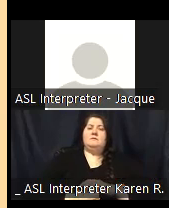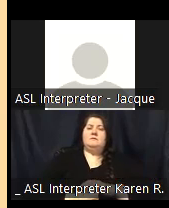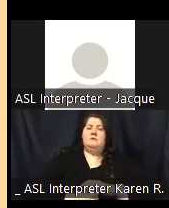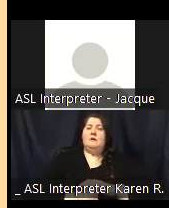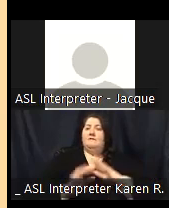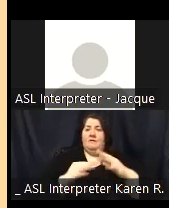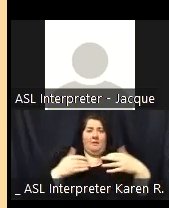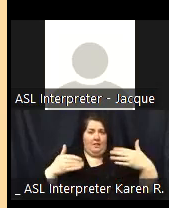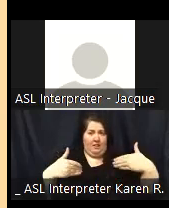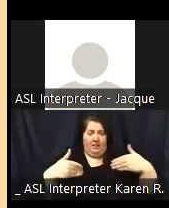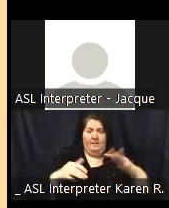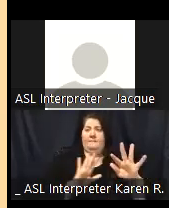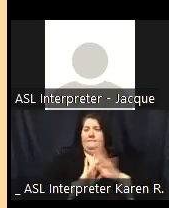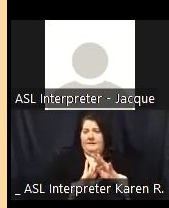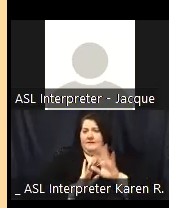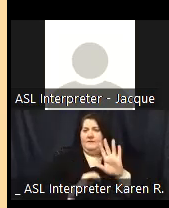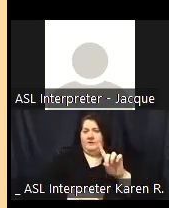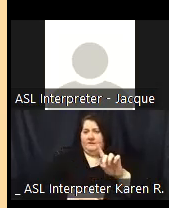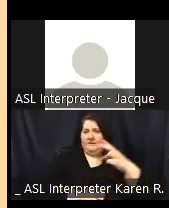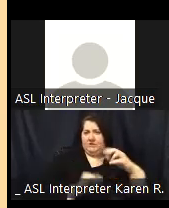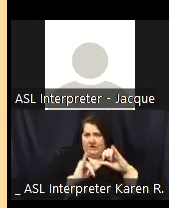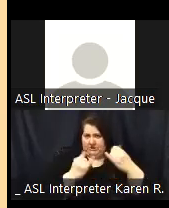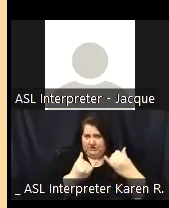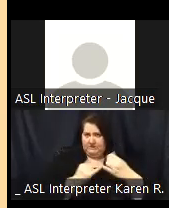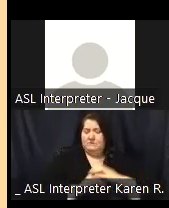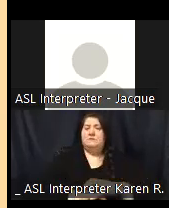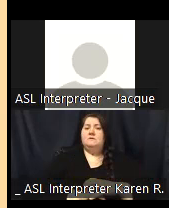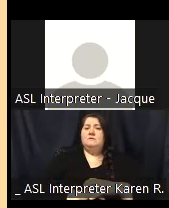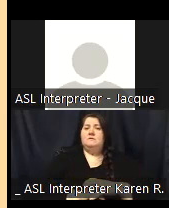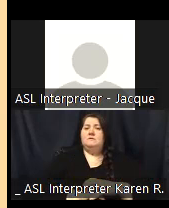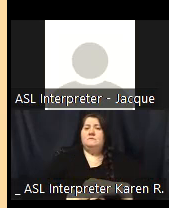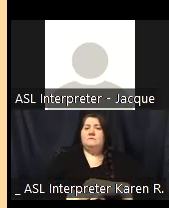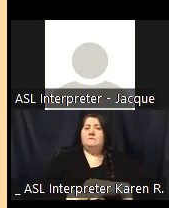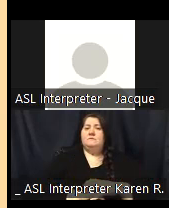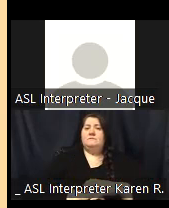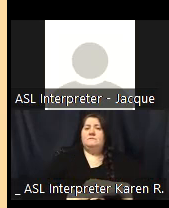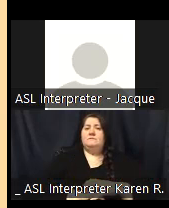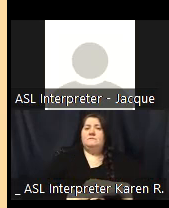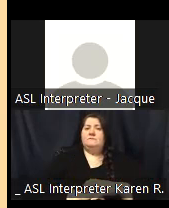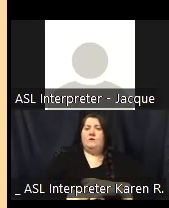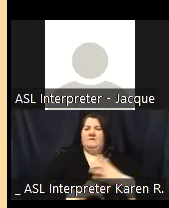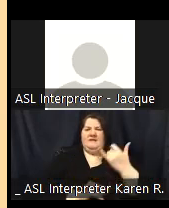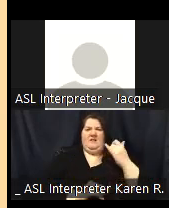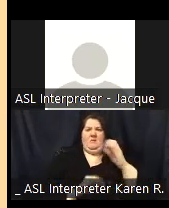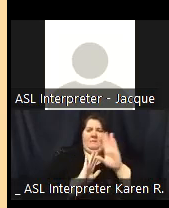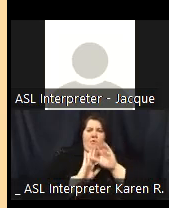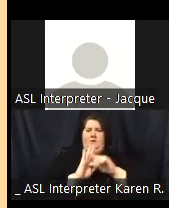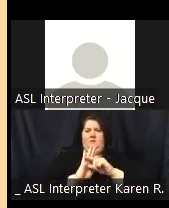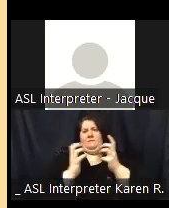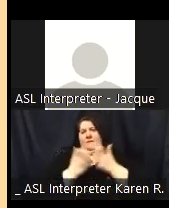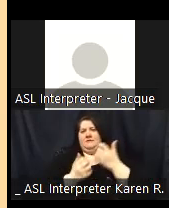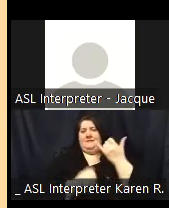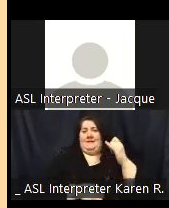not yet chosen a DHH agency. The background on the slide is yellow to match the yellow